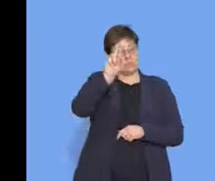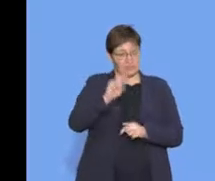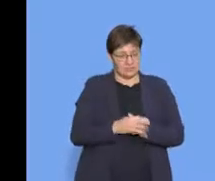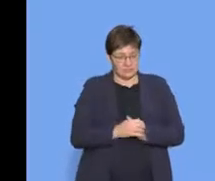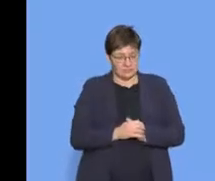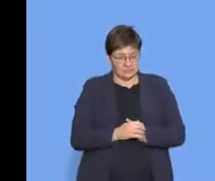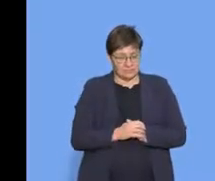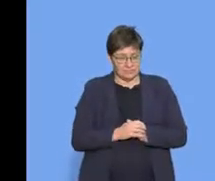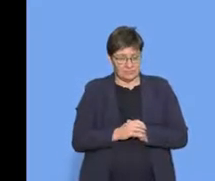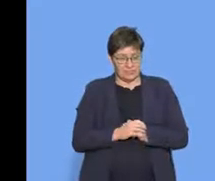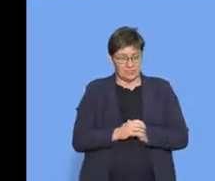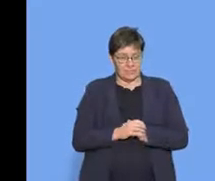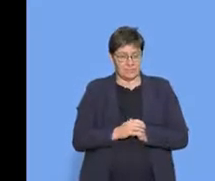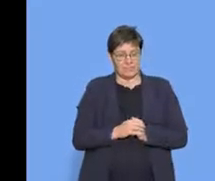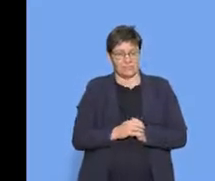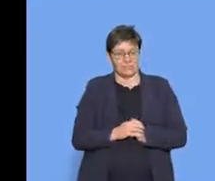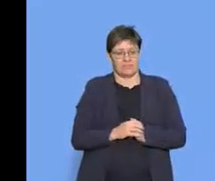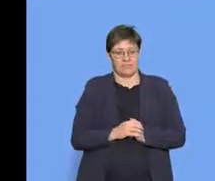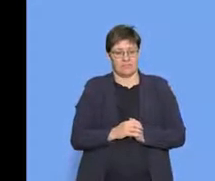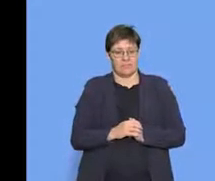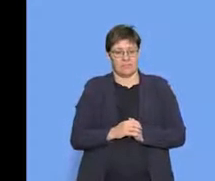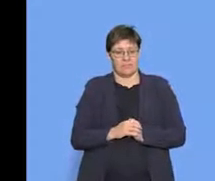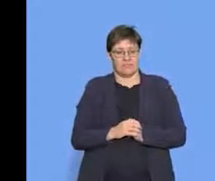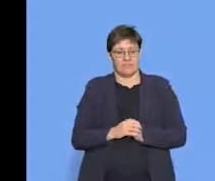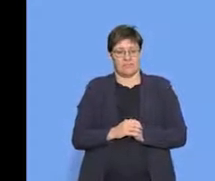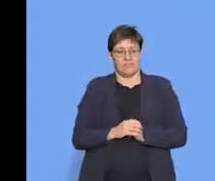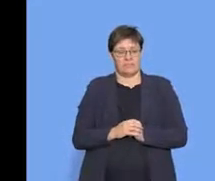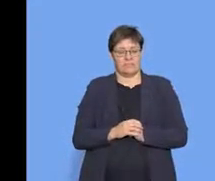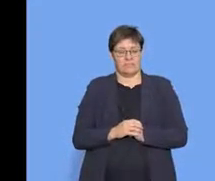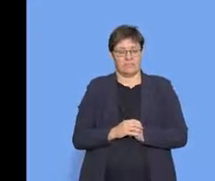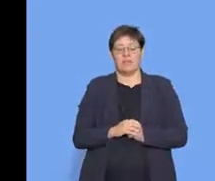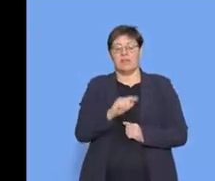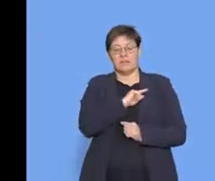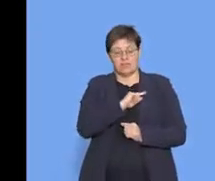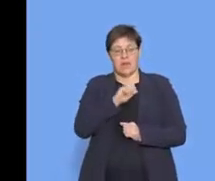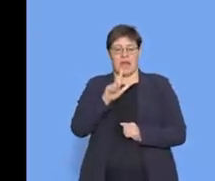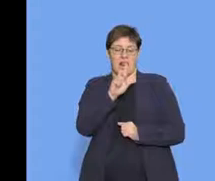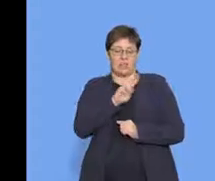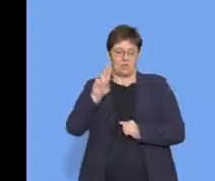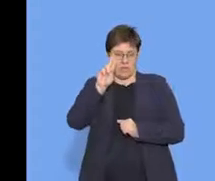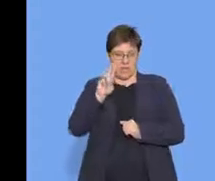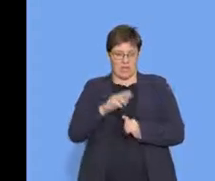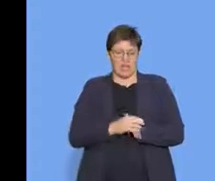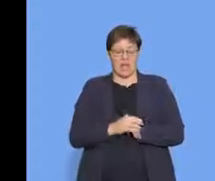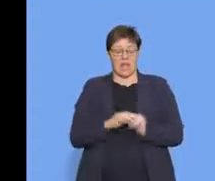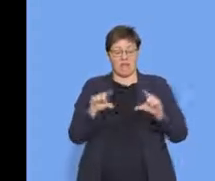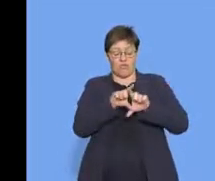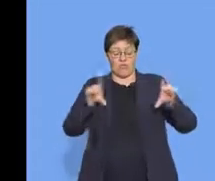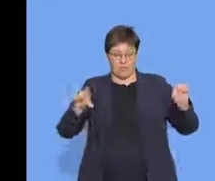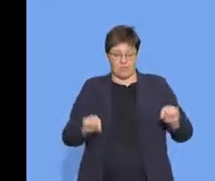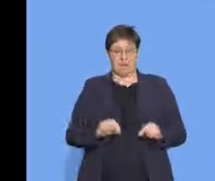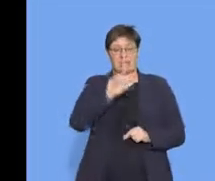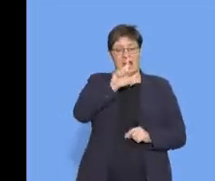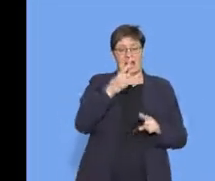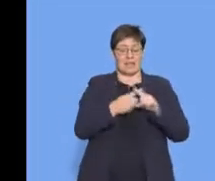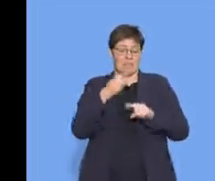times breadth, which would be length times length, which is L squared. That's why it's L squared. If it was a rectangle, we know that